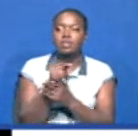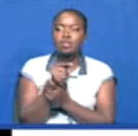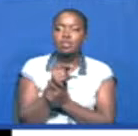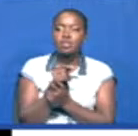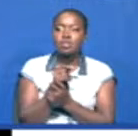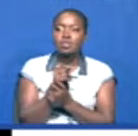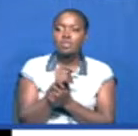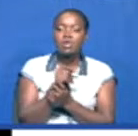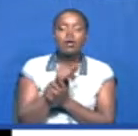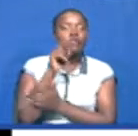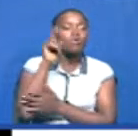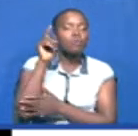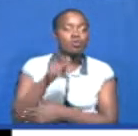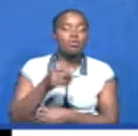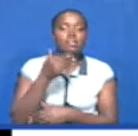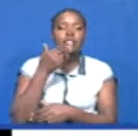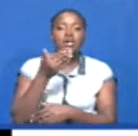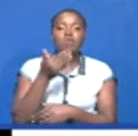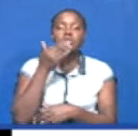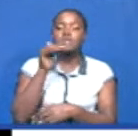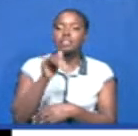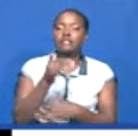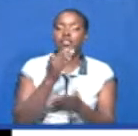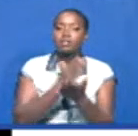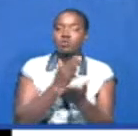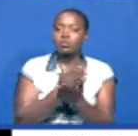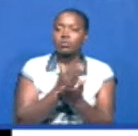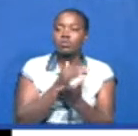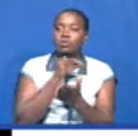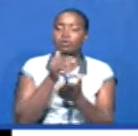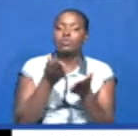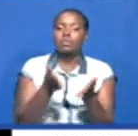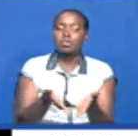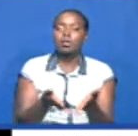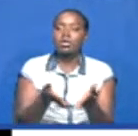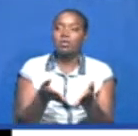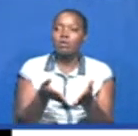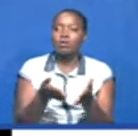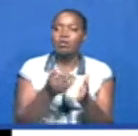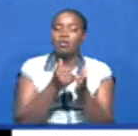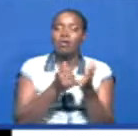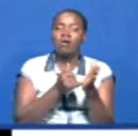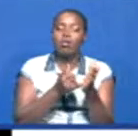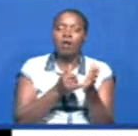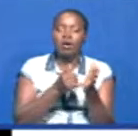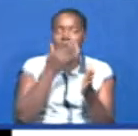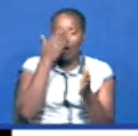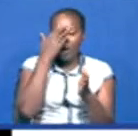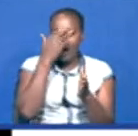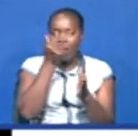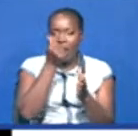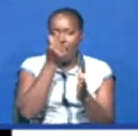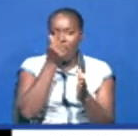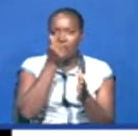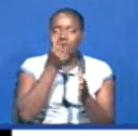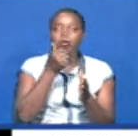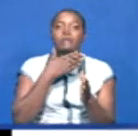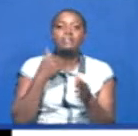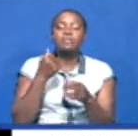we must appreciate that indeed we are not here just because we want to do a